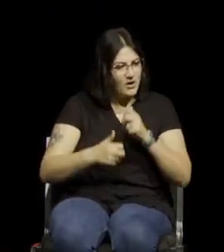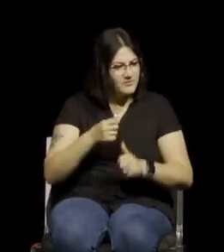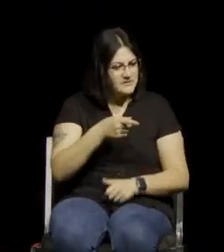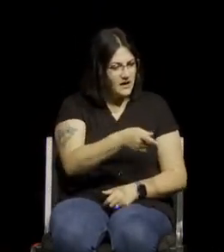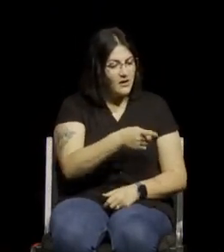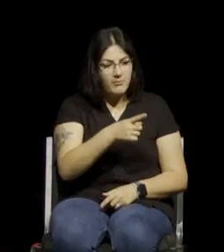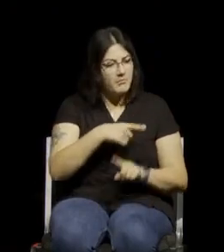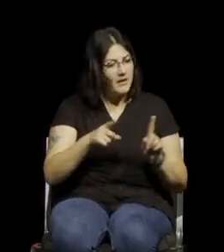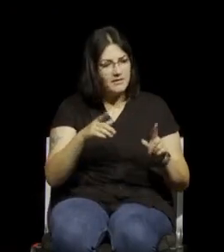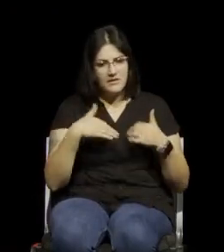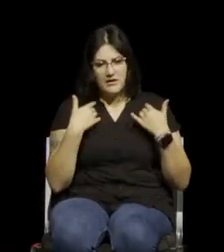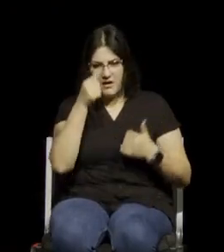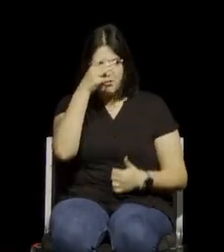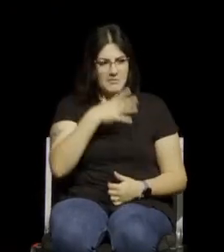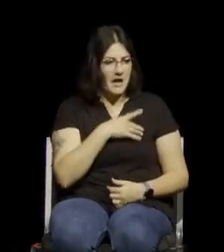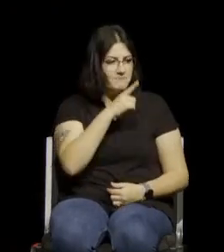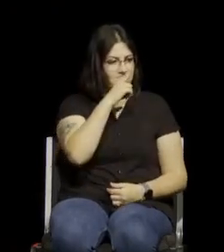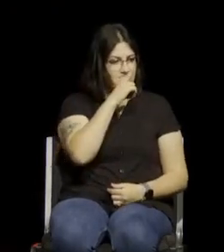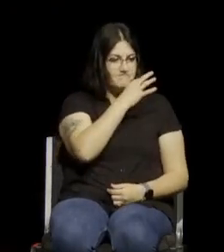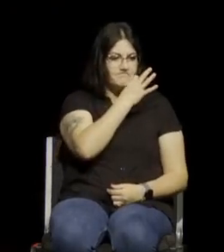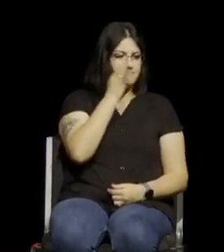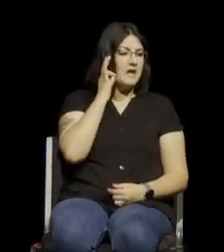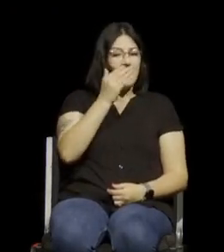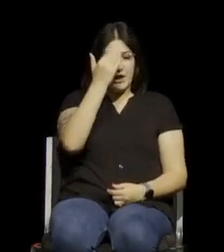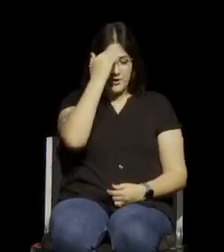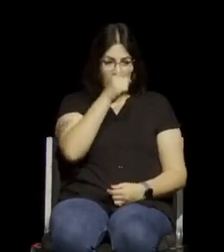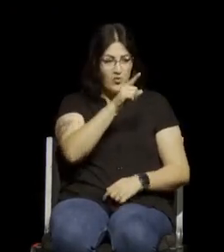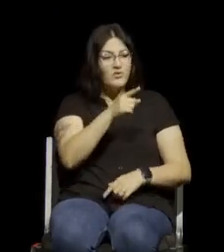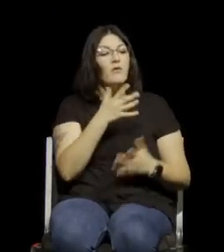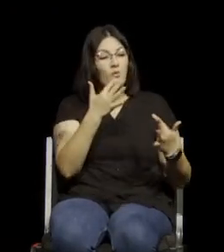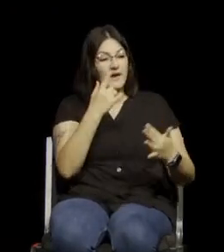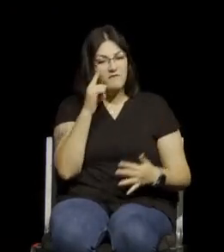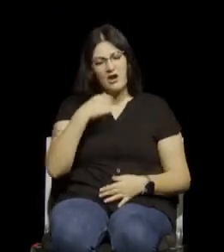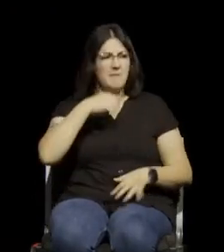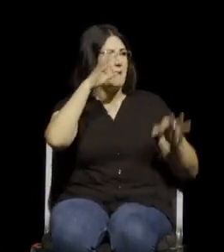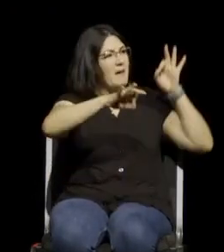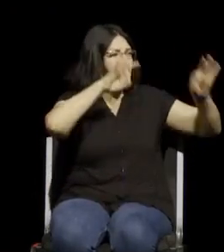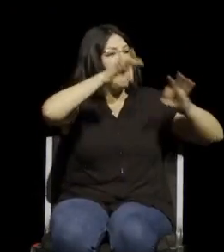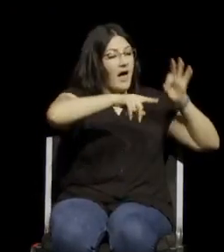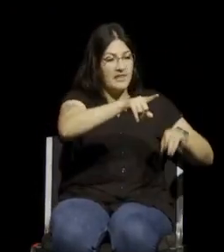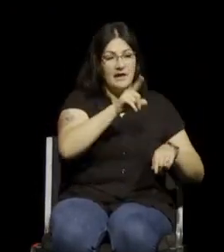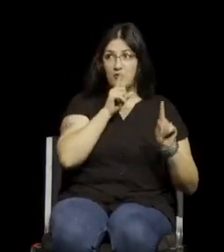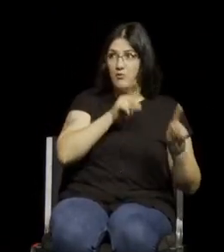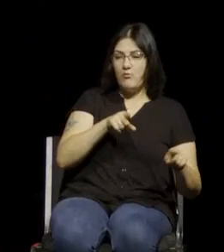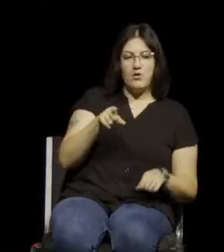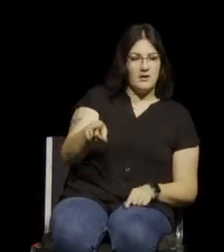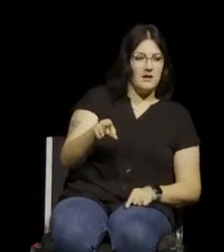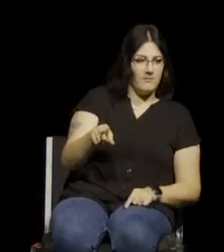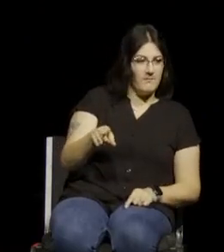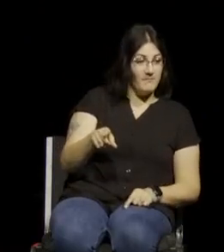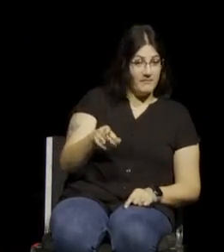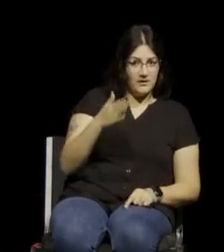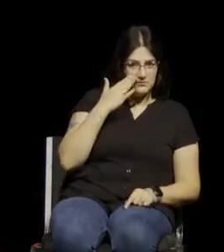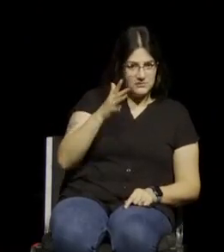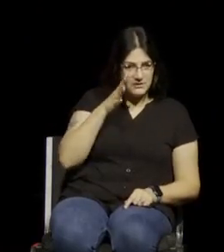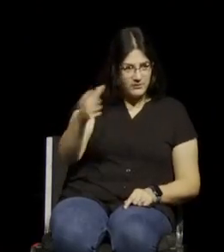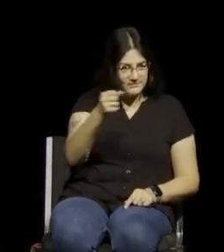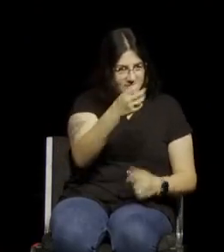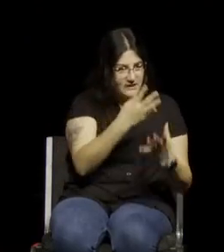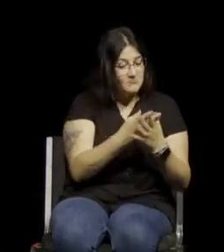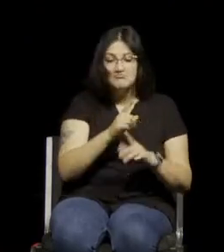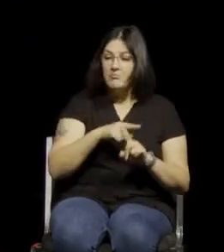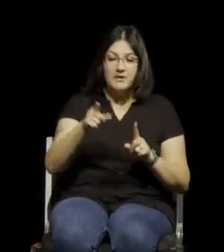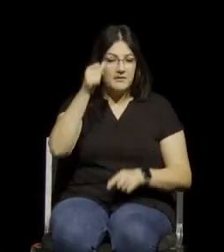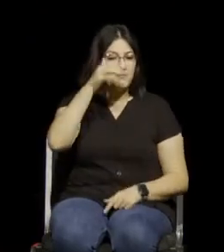said nothing. He knew his adversaries were waiting for him to preach so they could report him to the authorities. He simply lived